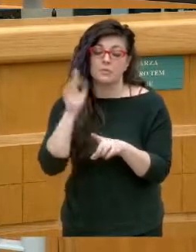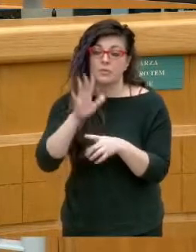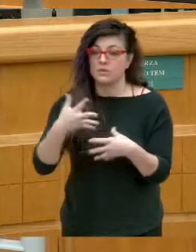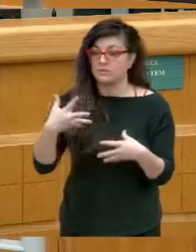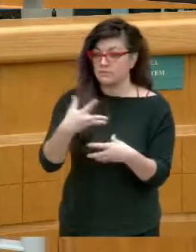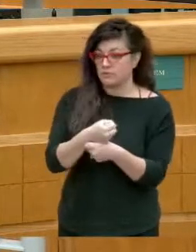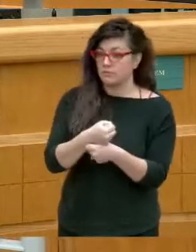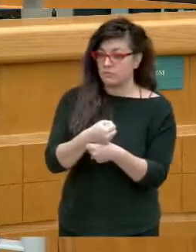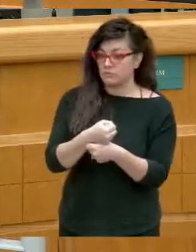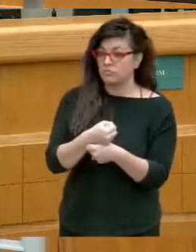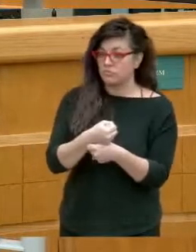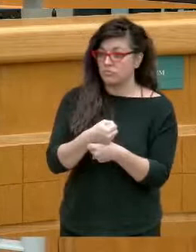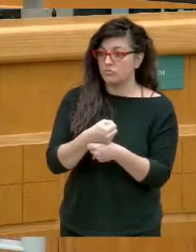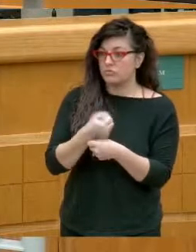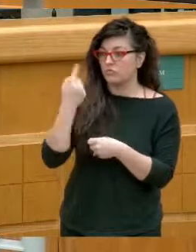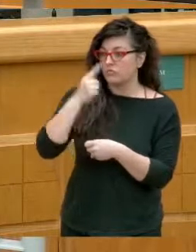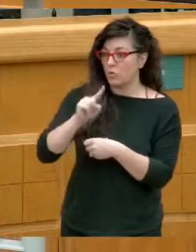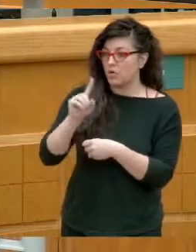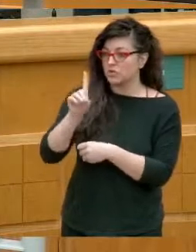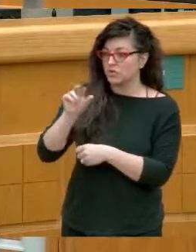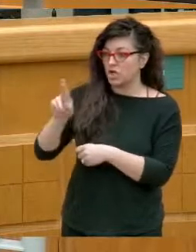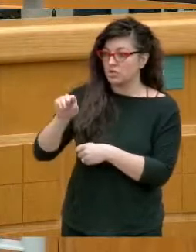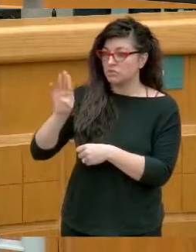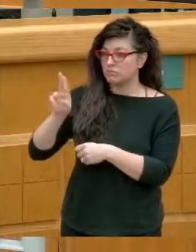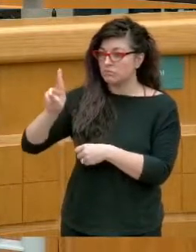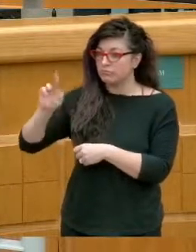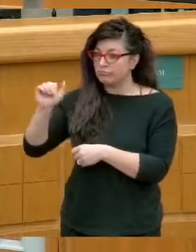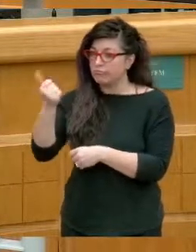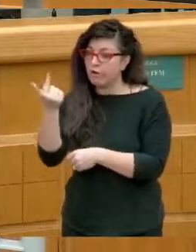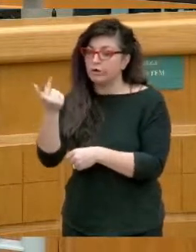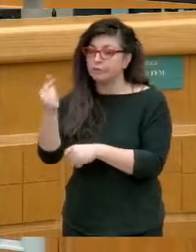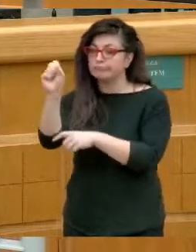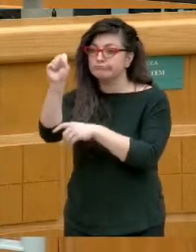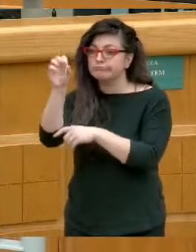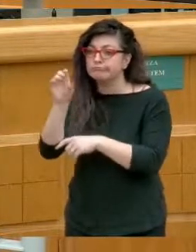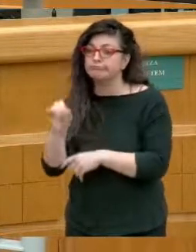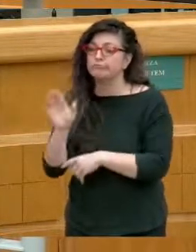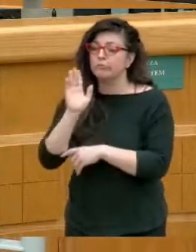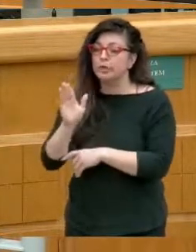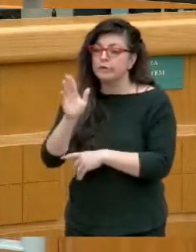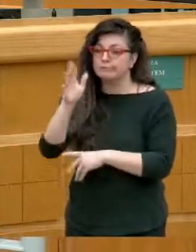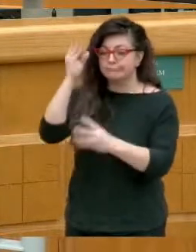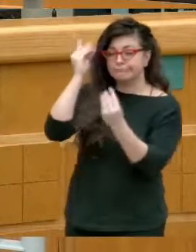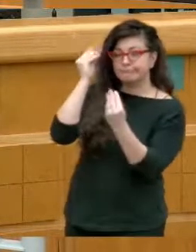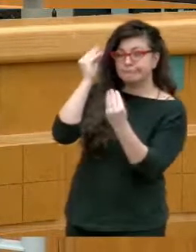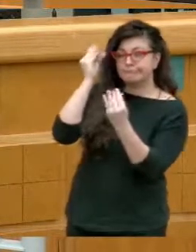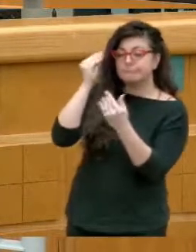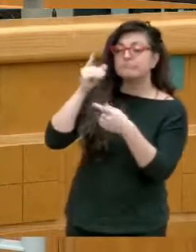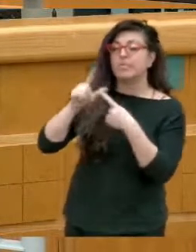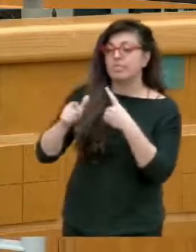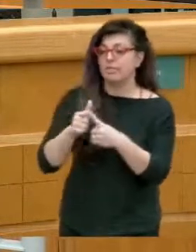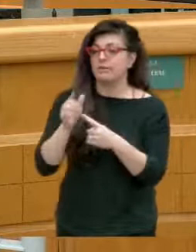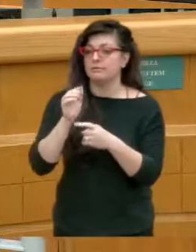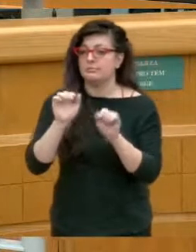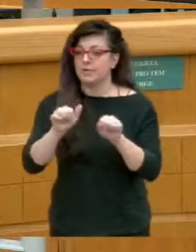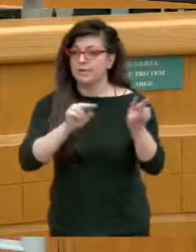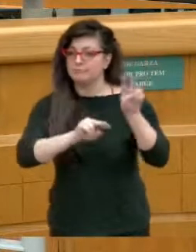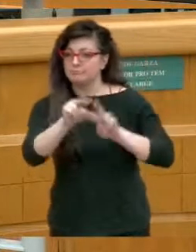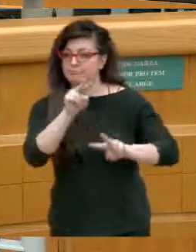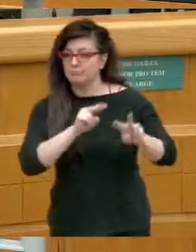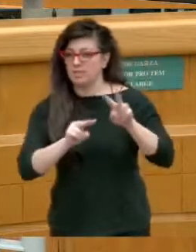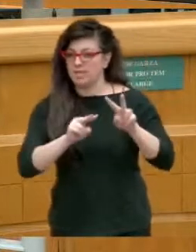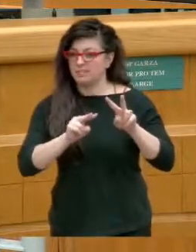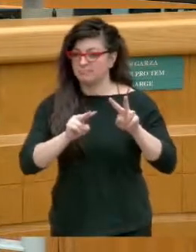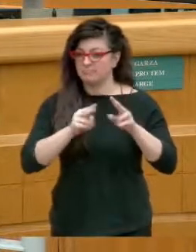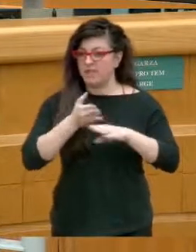Dr. Bird is going to present, so we can start thinking about what he's going to talk about. And then as he's presenting, you'll see it, but I just wanted to highlight so we